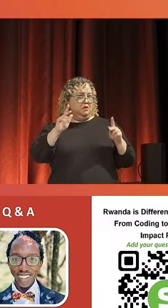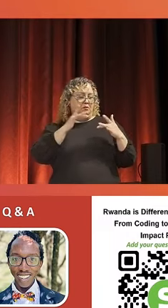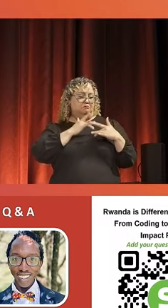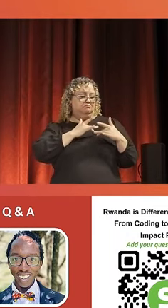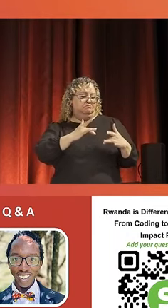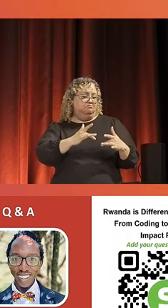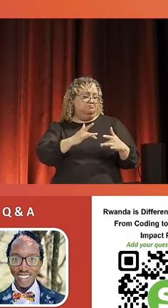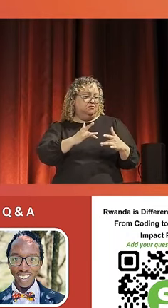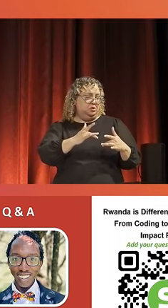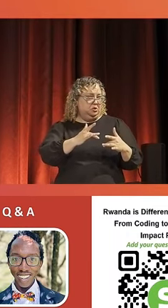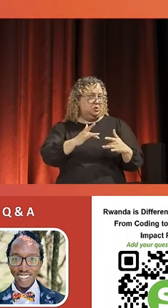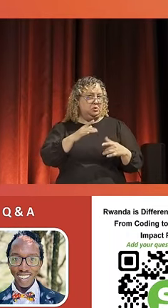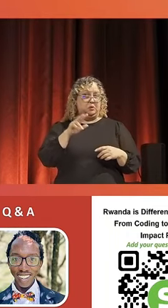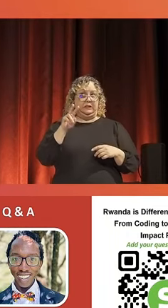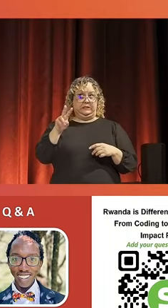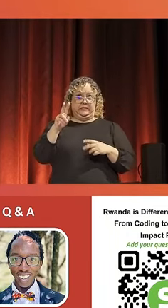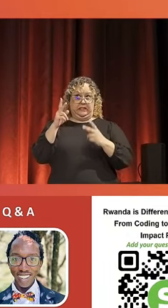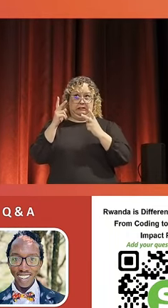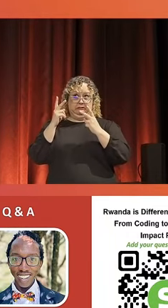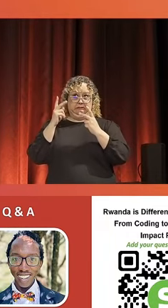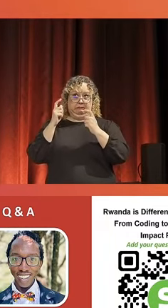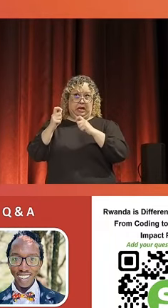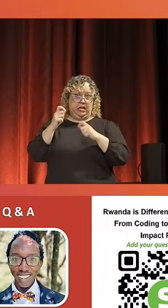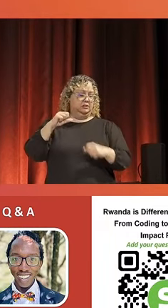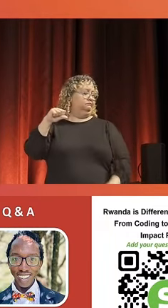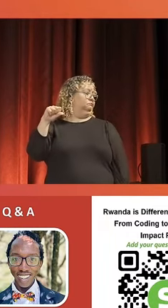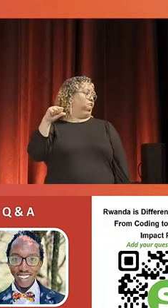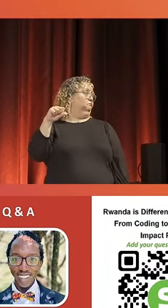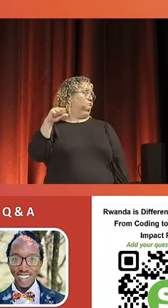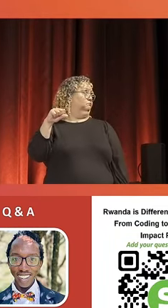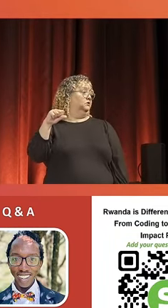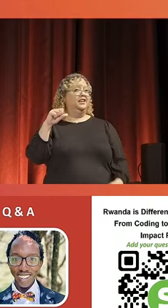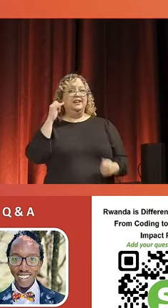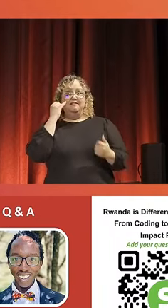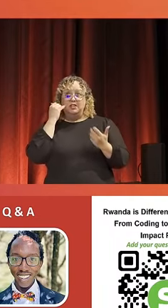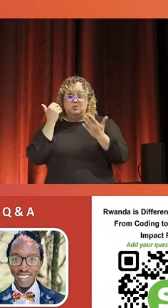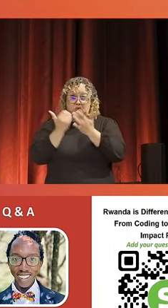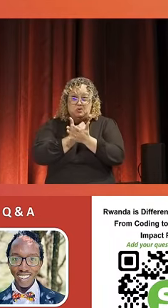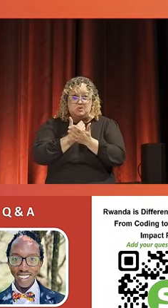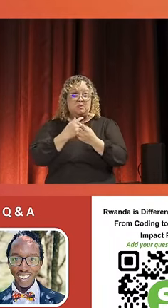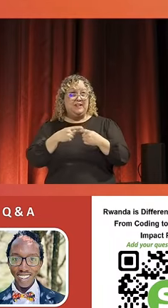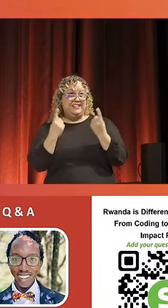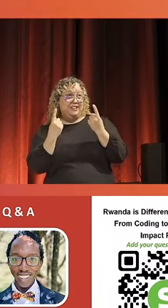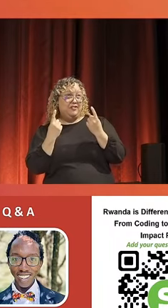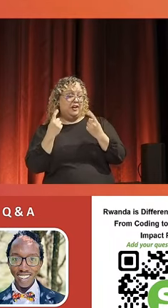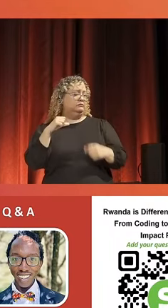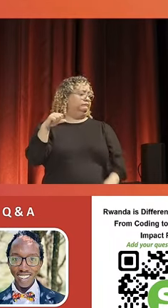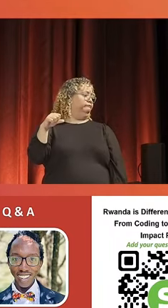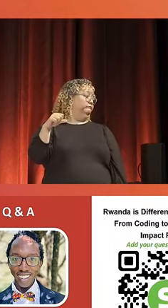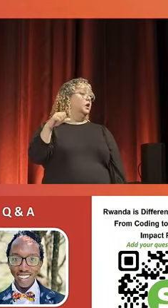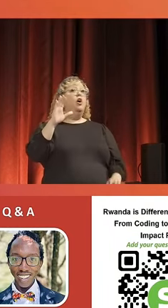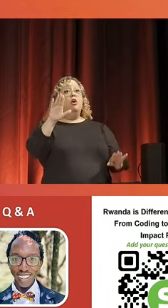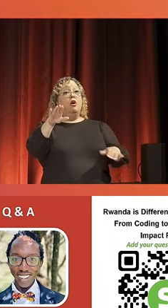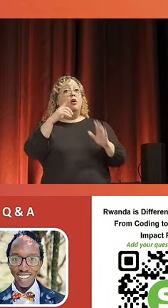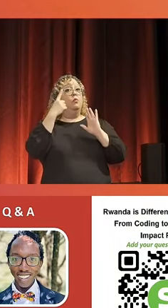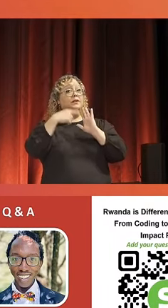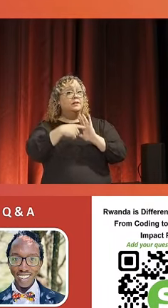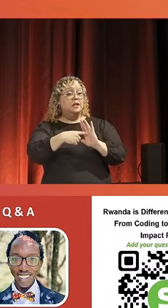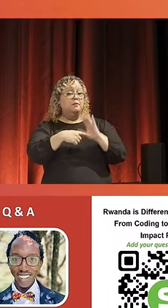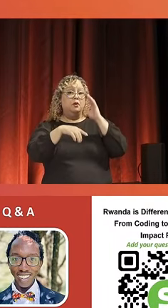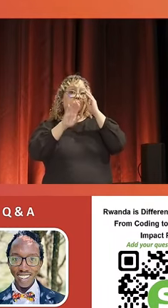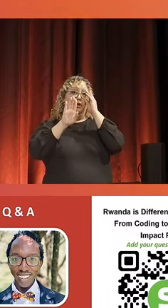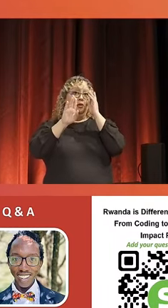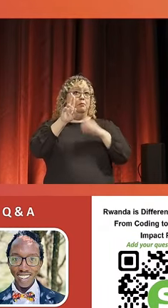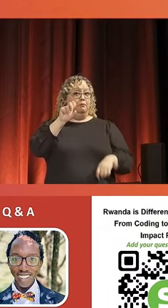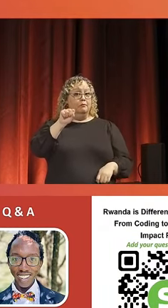something is new and different. I'll give an example. For the bus companies, they were,